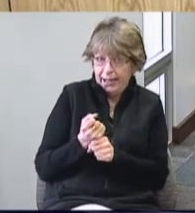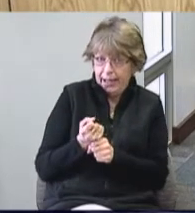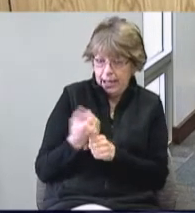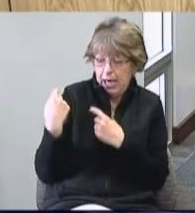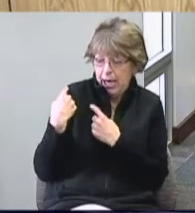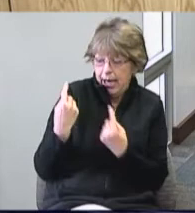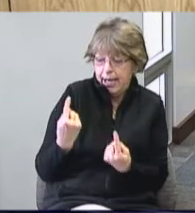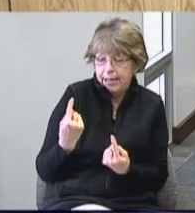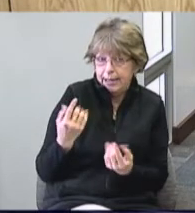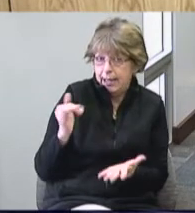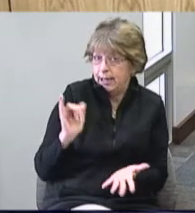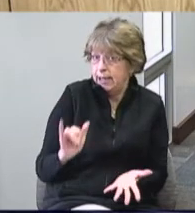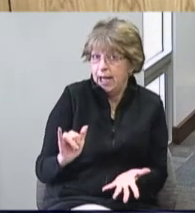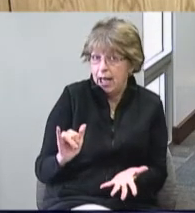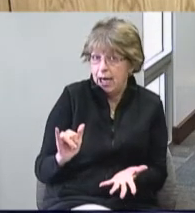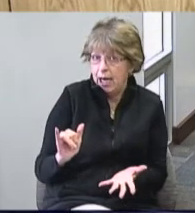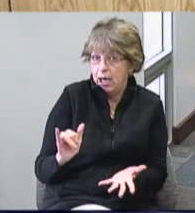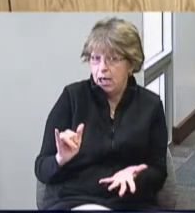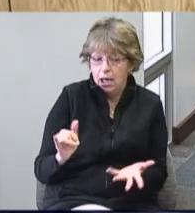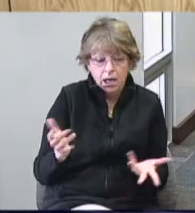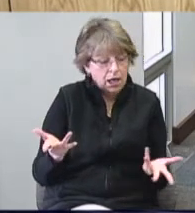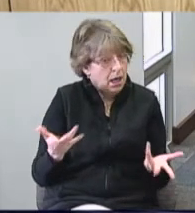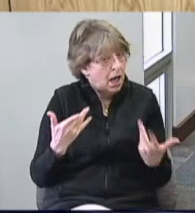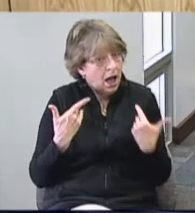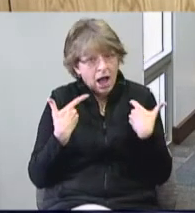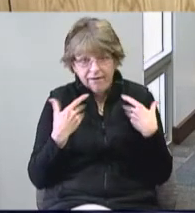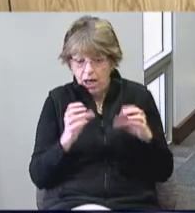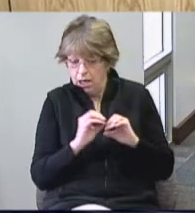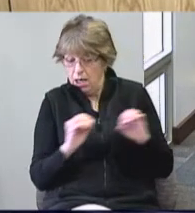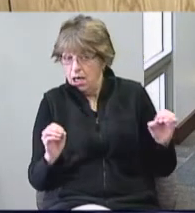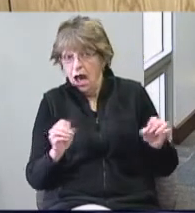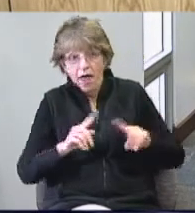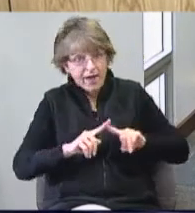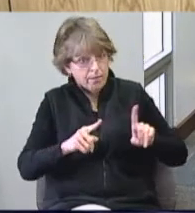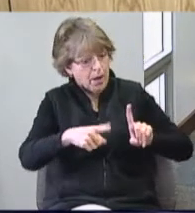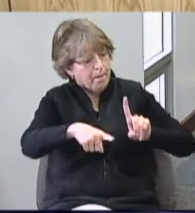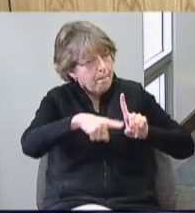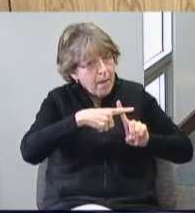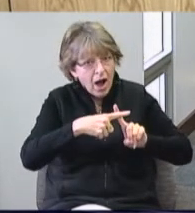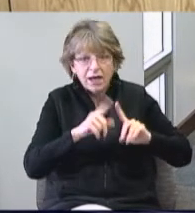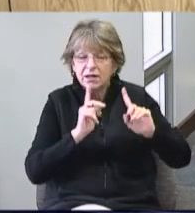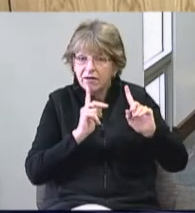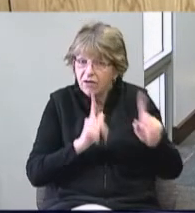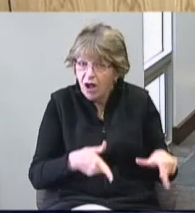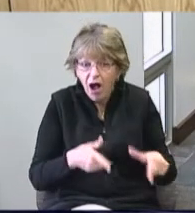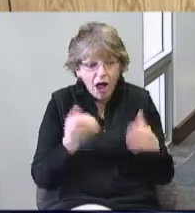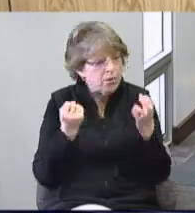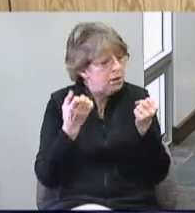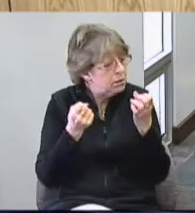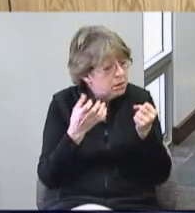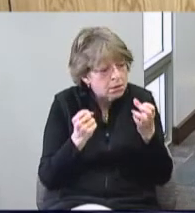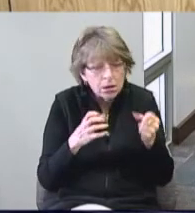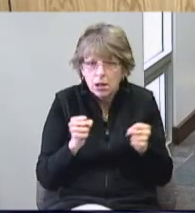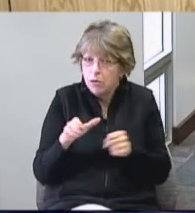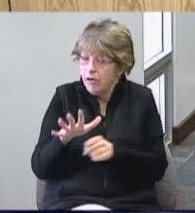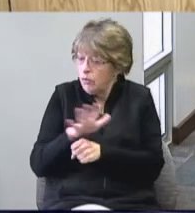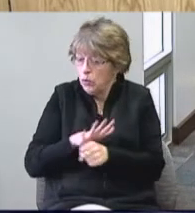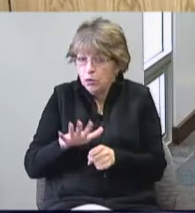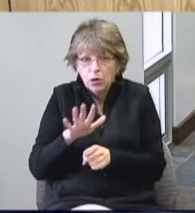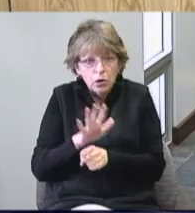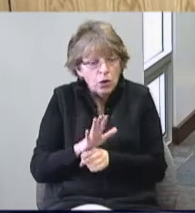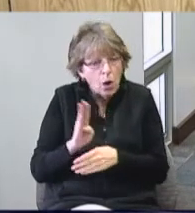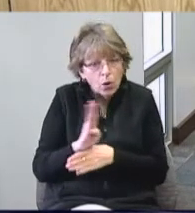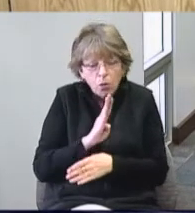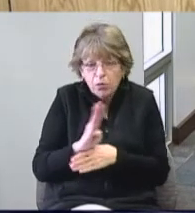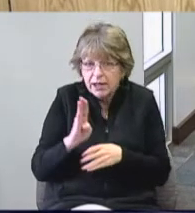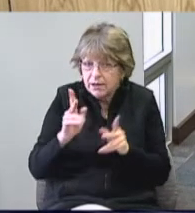that, I've had nothing but positive conversations and comments from people in the public as well as local business owners supporting